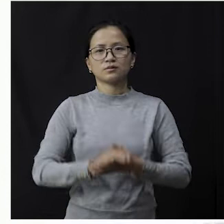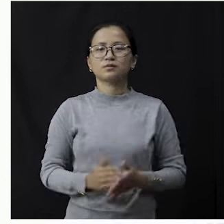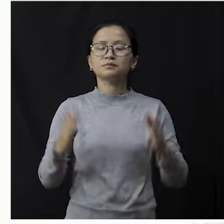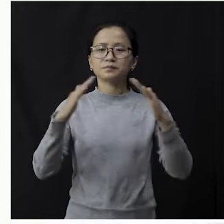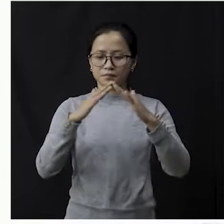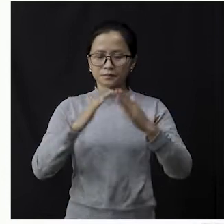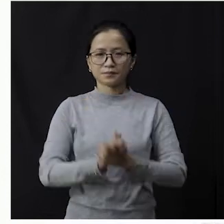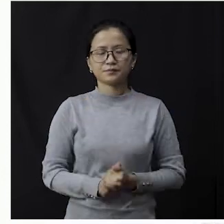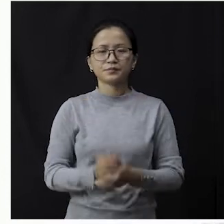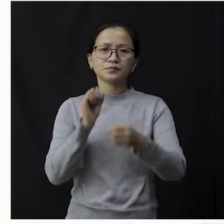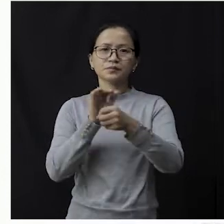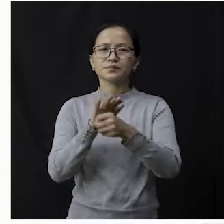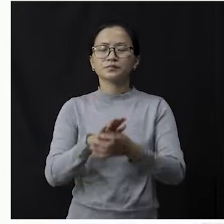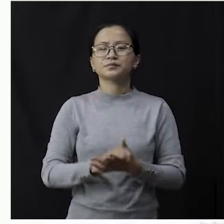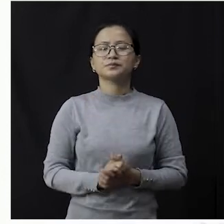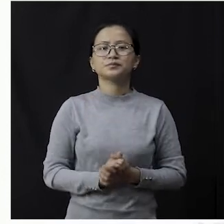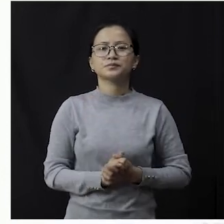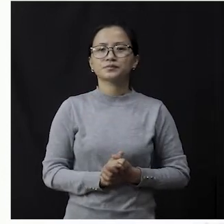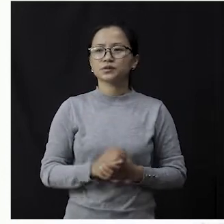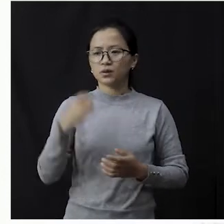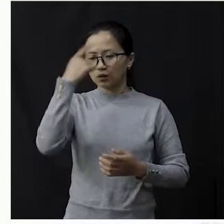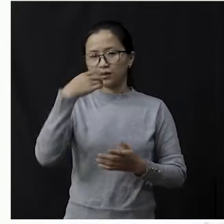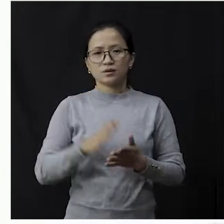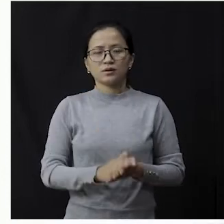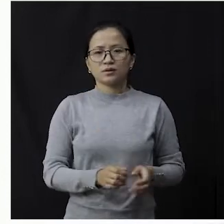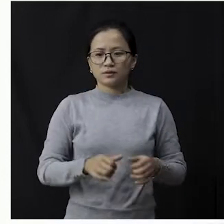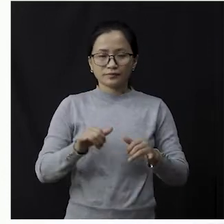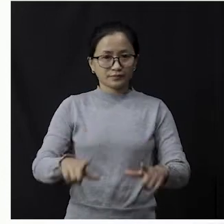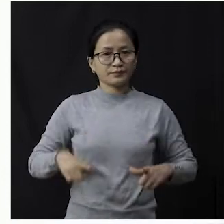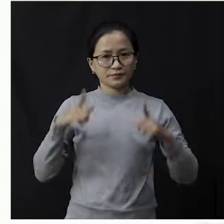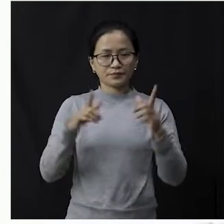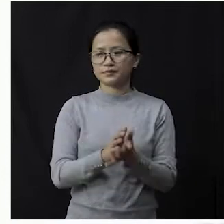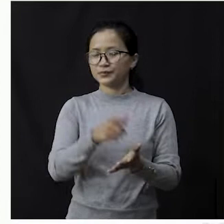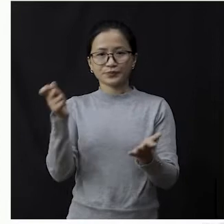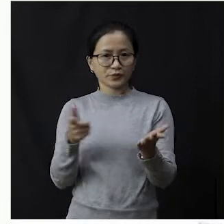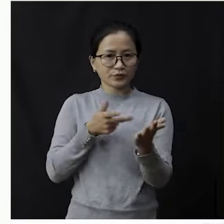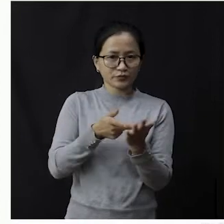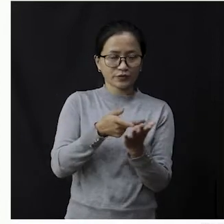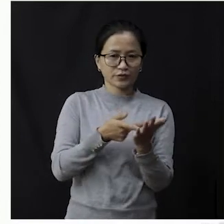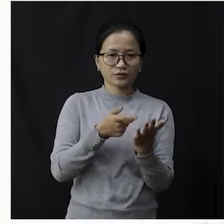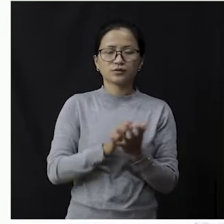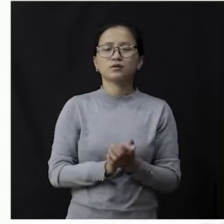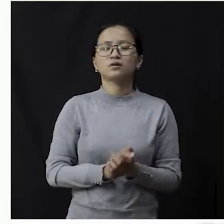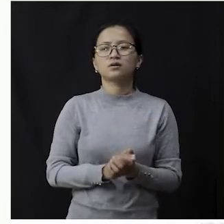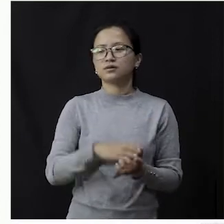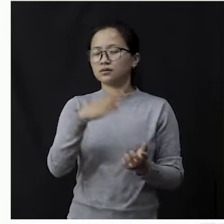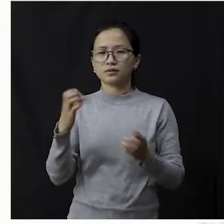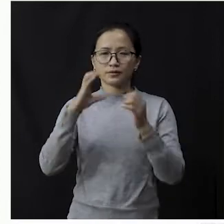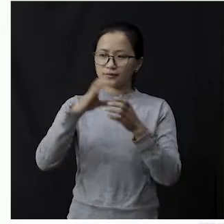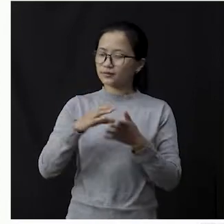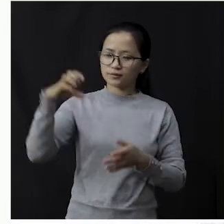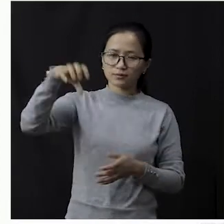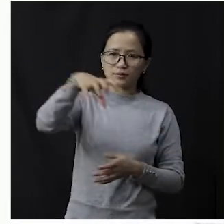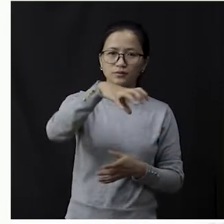you are about to send a letter to your friends who is residing in the other village or other city,